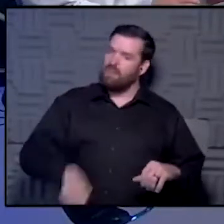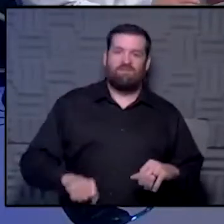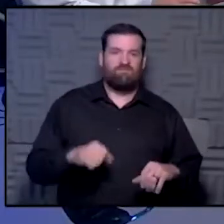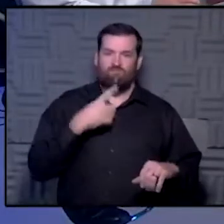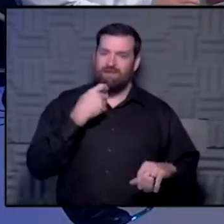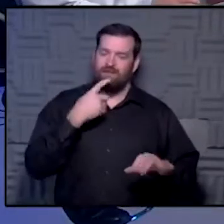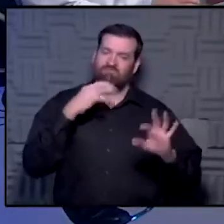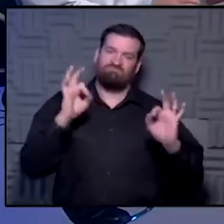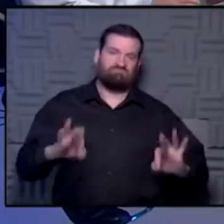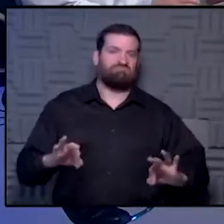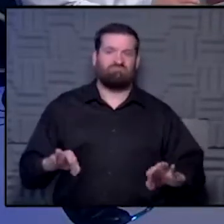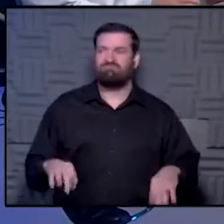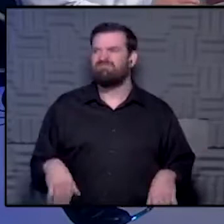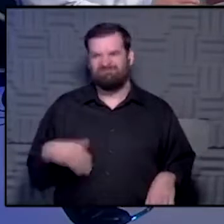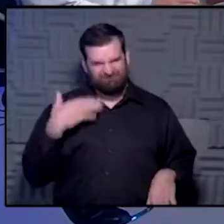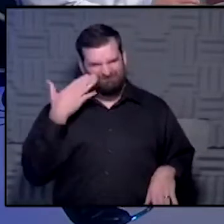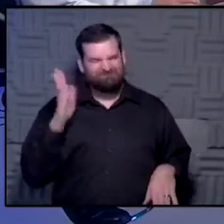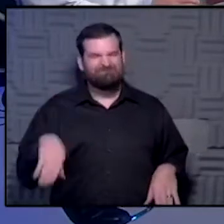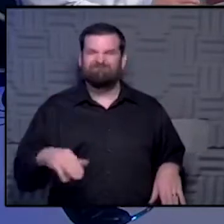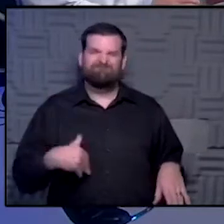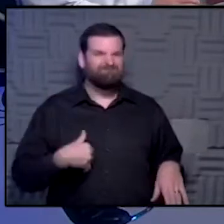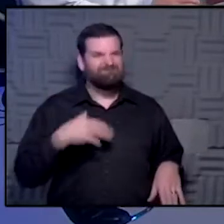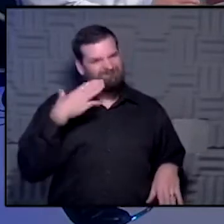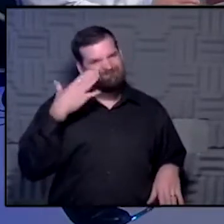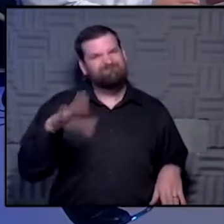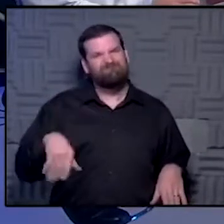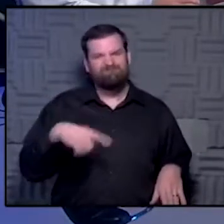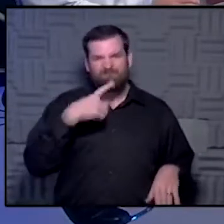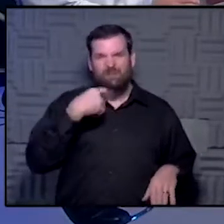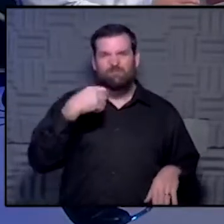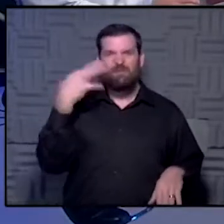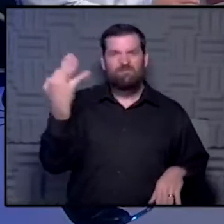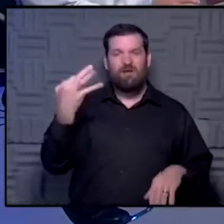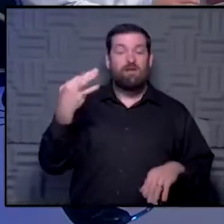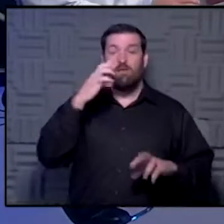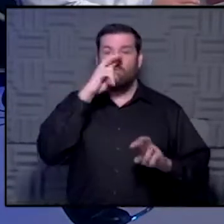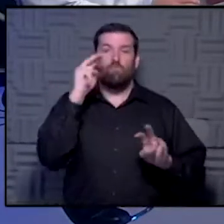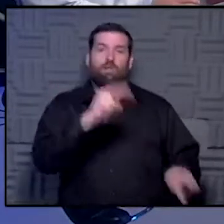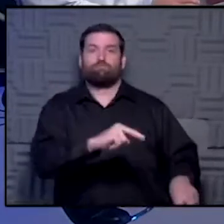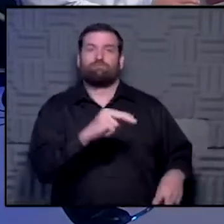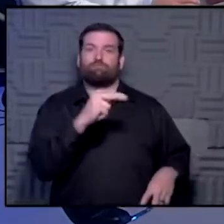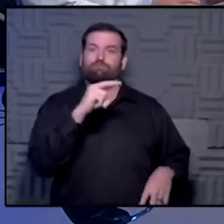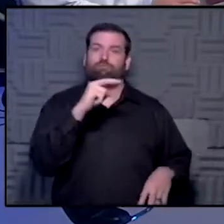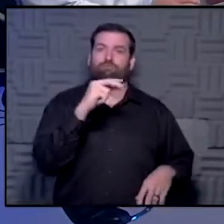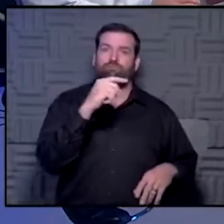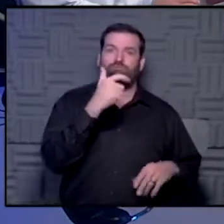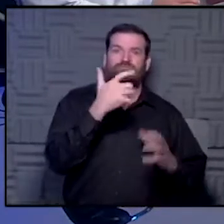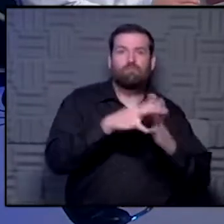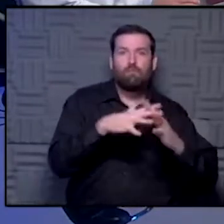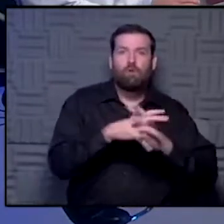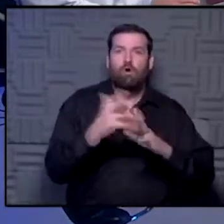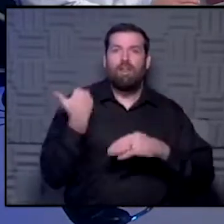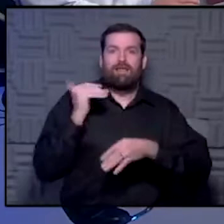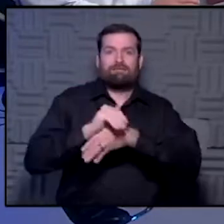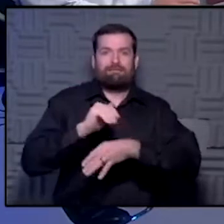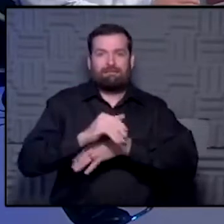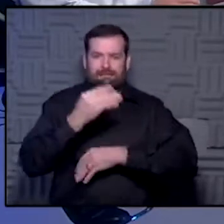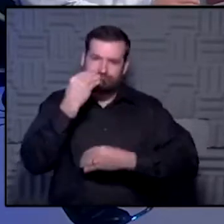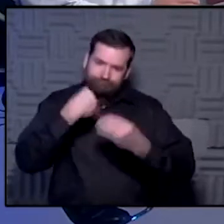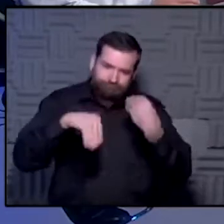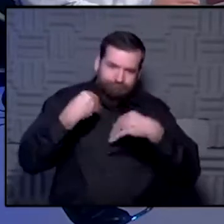done. I know it's big. It's Red Friday. I even watched a little Thursday Night Football last night while I was eating dinner, so I should have thought about that. So,